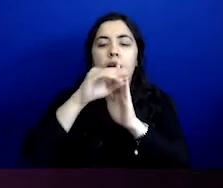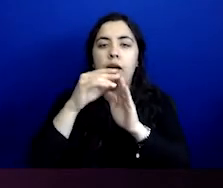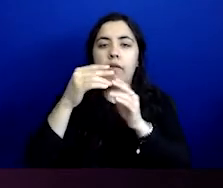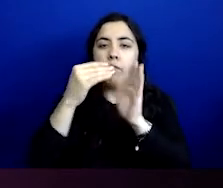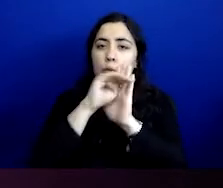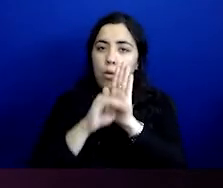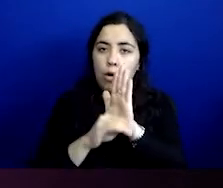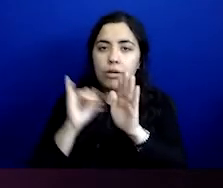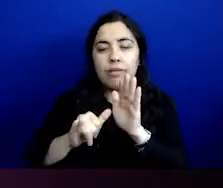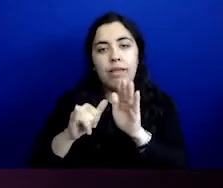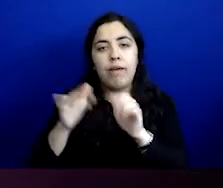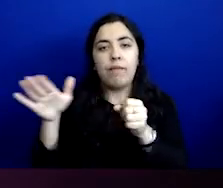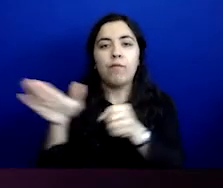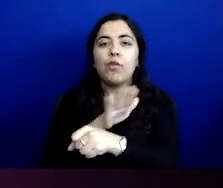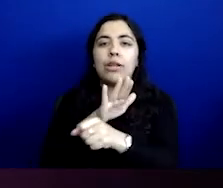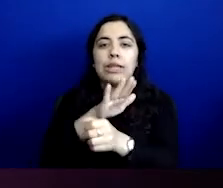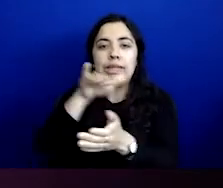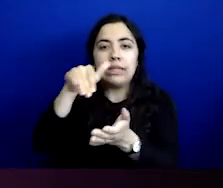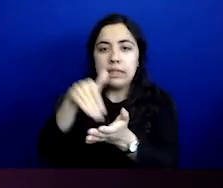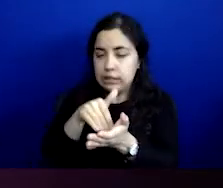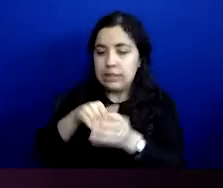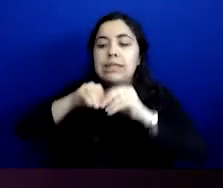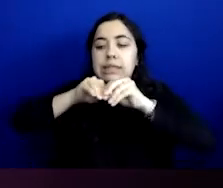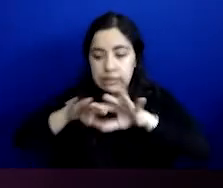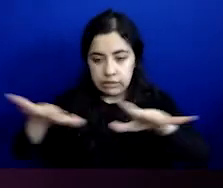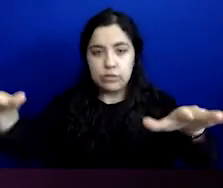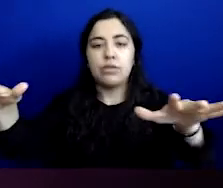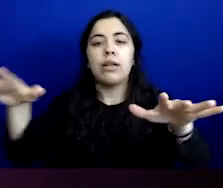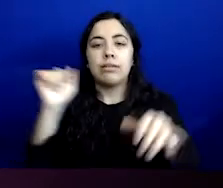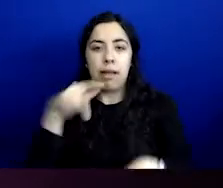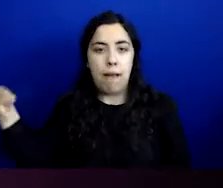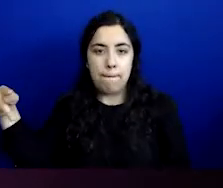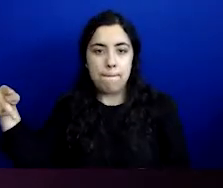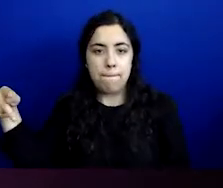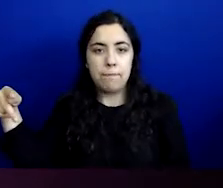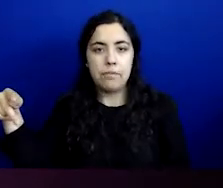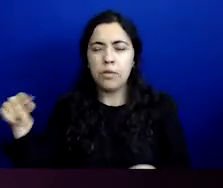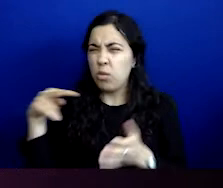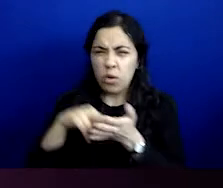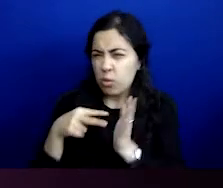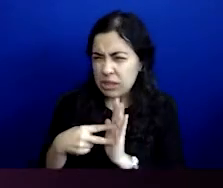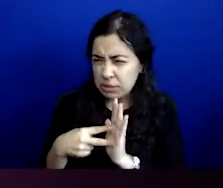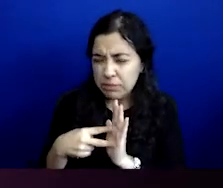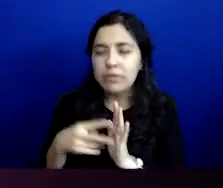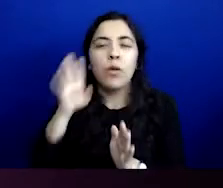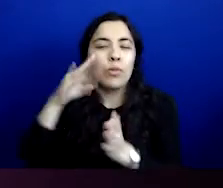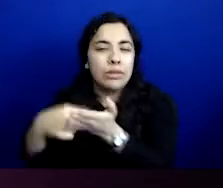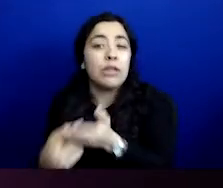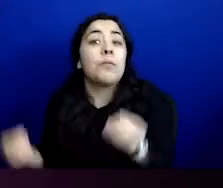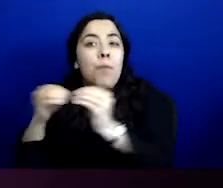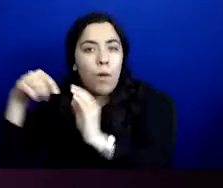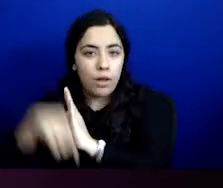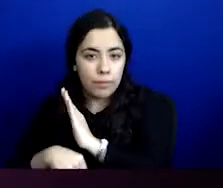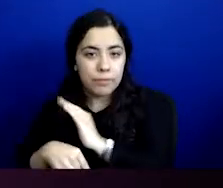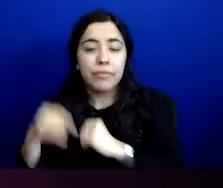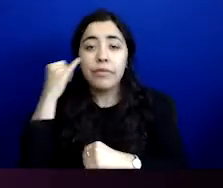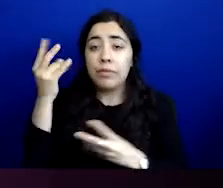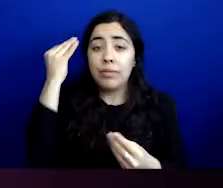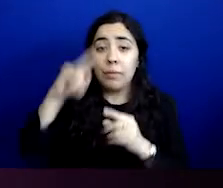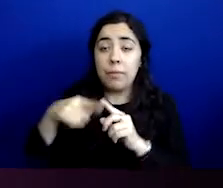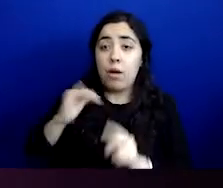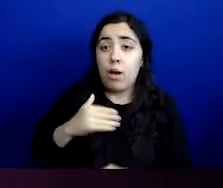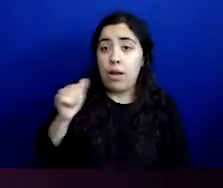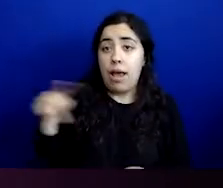applications. Now, what does that mean? Because that might not mean anything. Well, let's kind of dive into that a little bit more. When you think about the way we